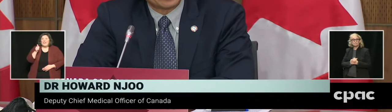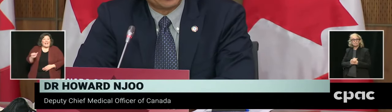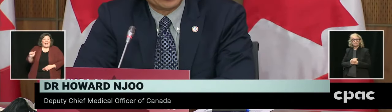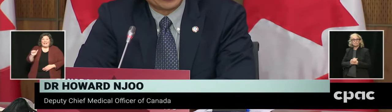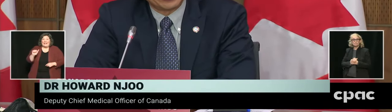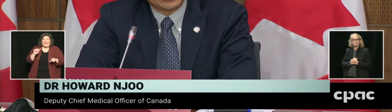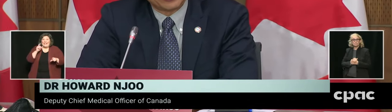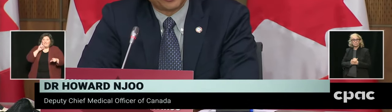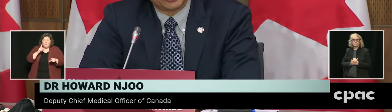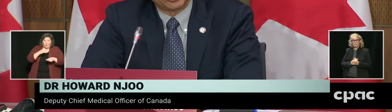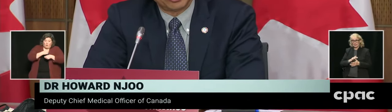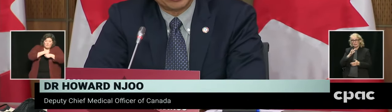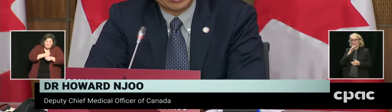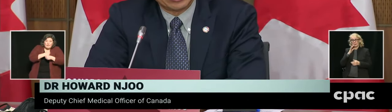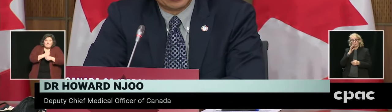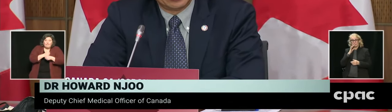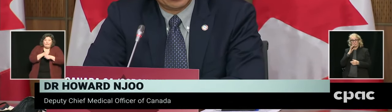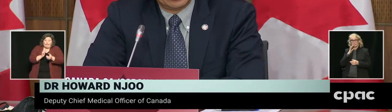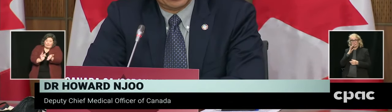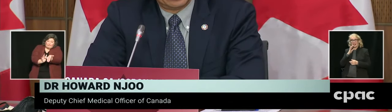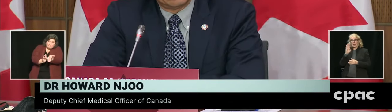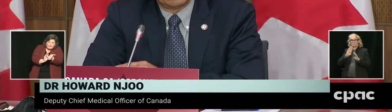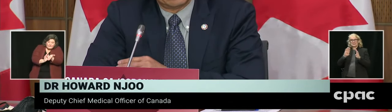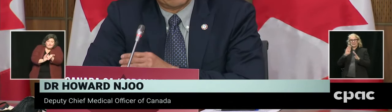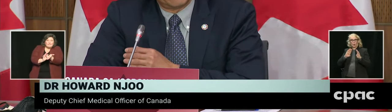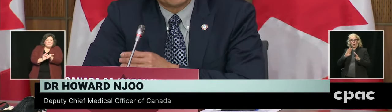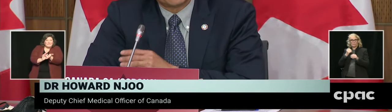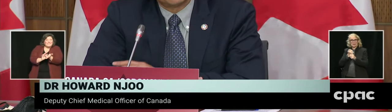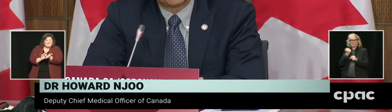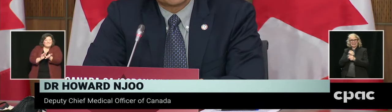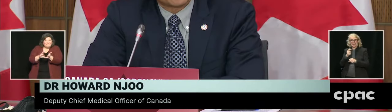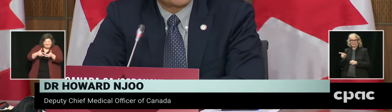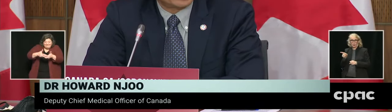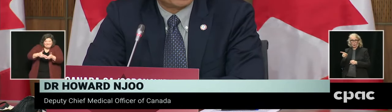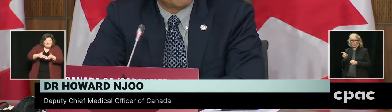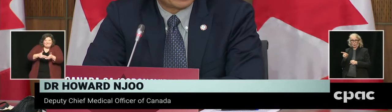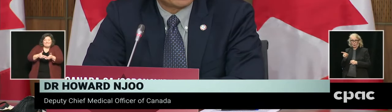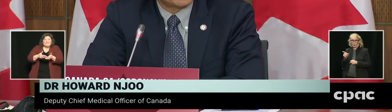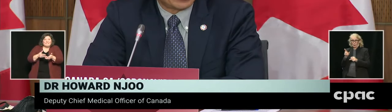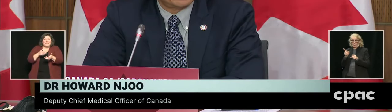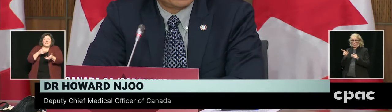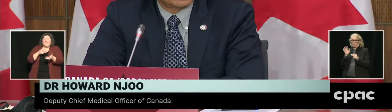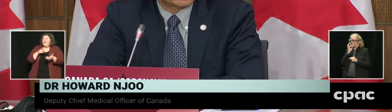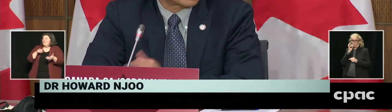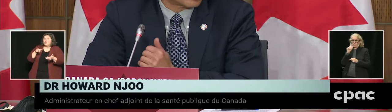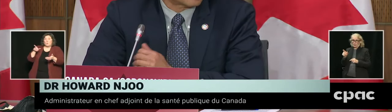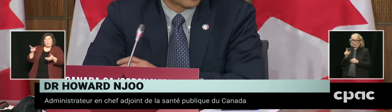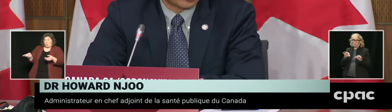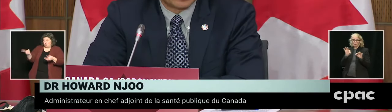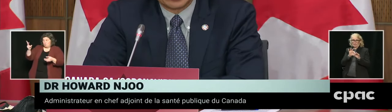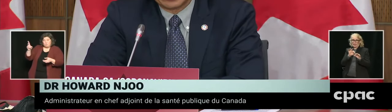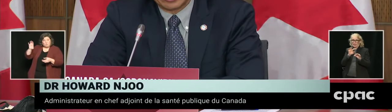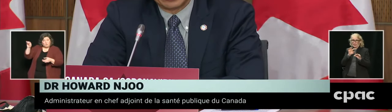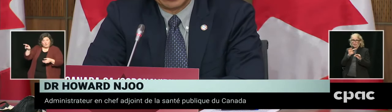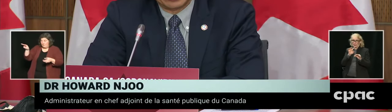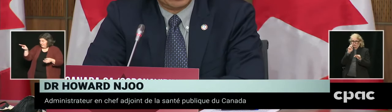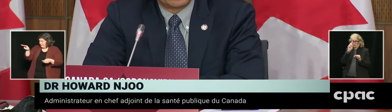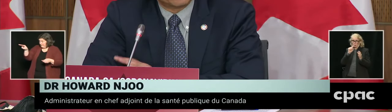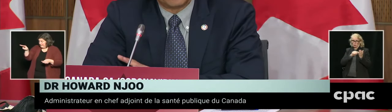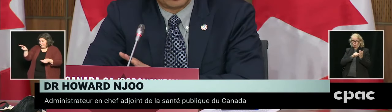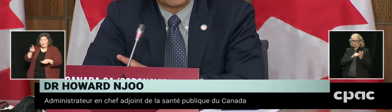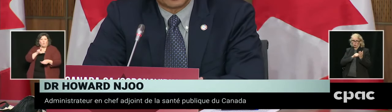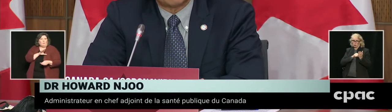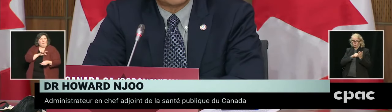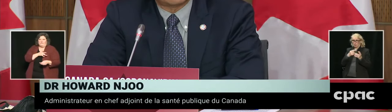manufacturing facilities, I think it's important to note that the first two most promising vaccine candidates, as Dr. Sharma has indicated,